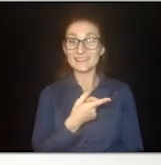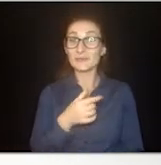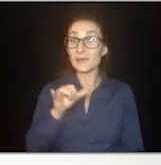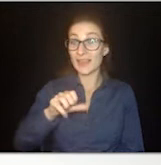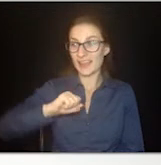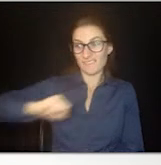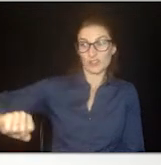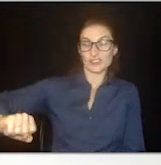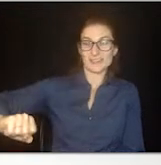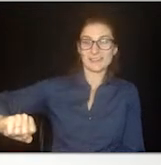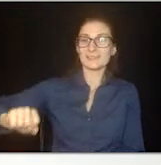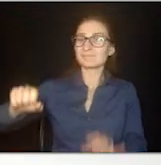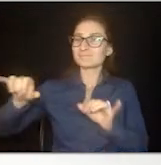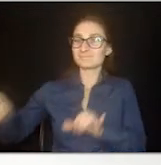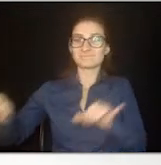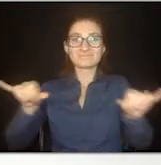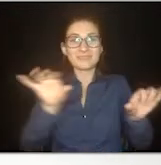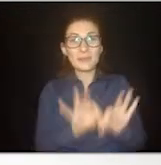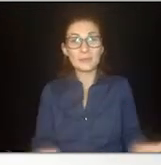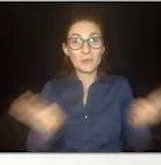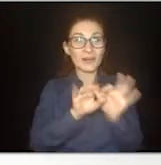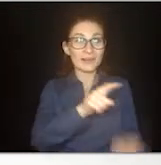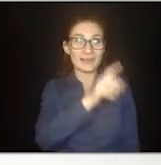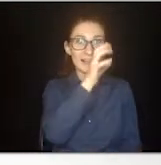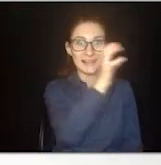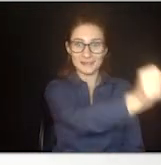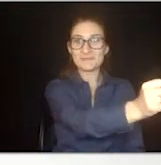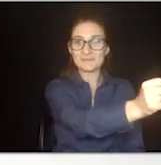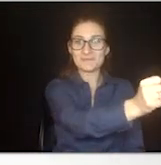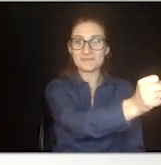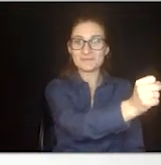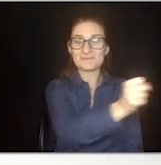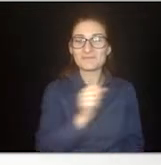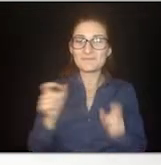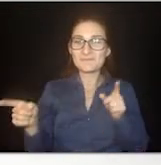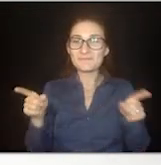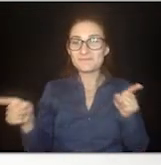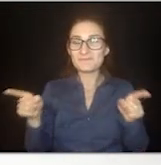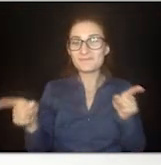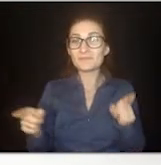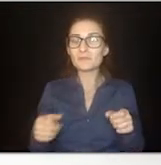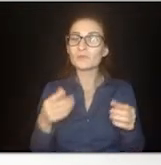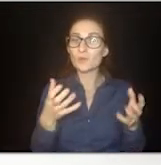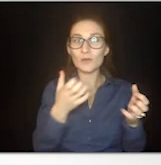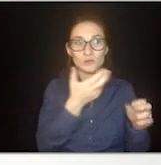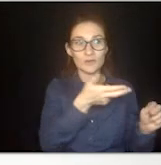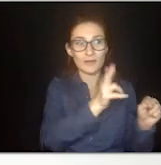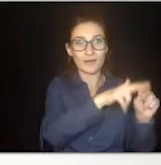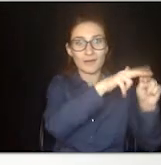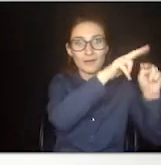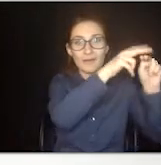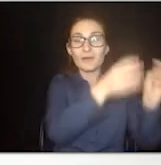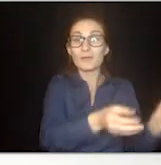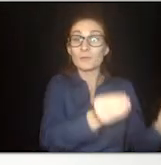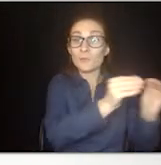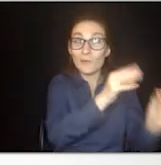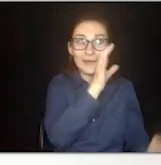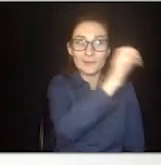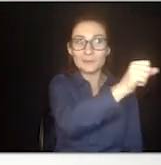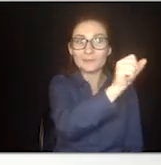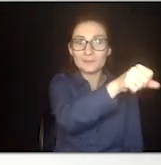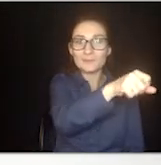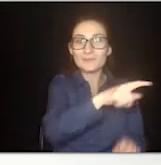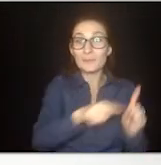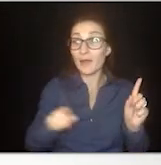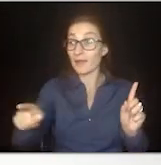why the aversions are almost as important as the appetites. You want to build on the appetites, but you can also use the aversions, especially